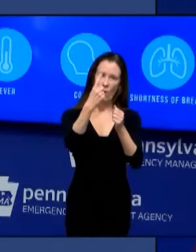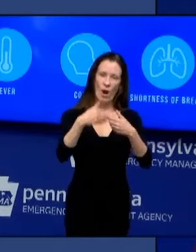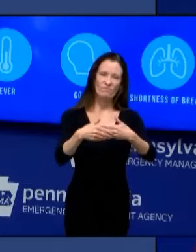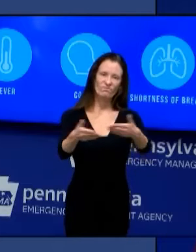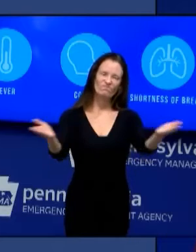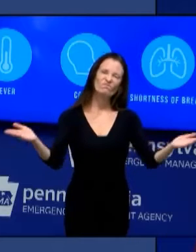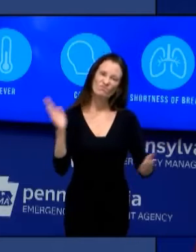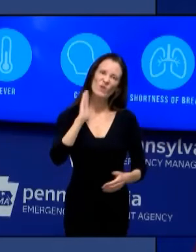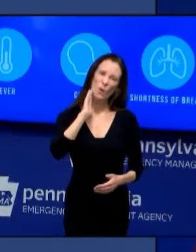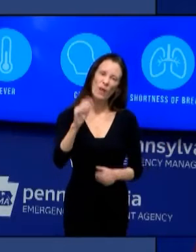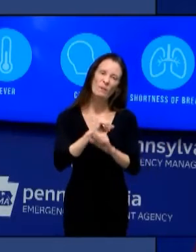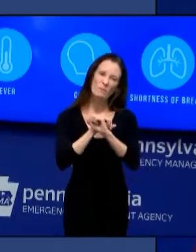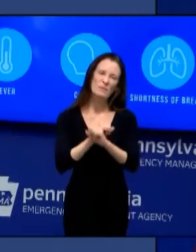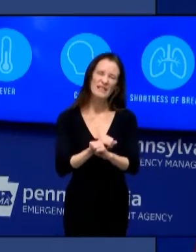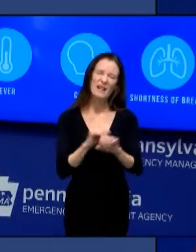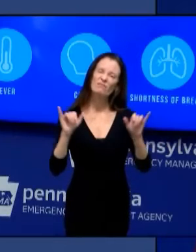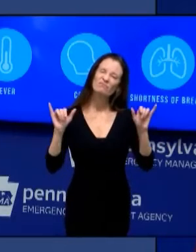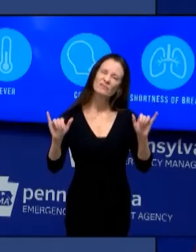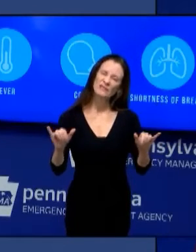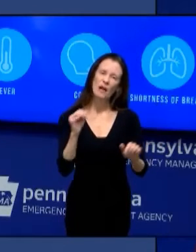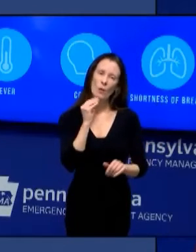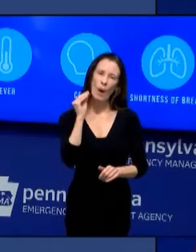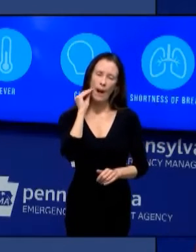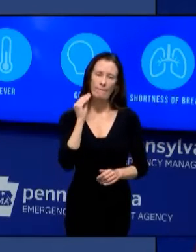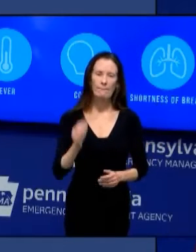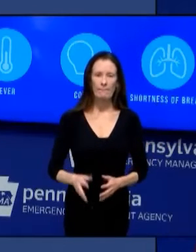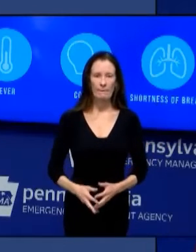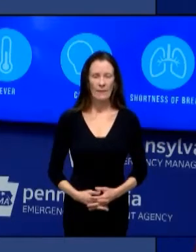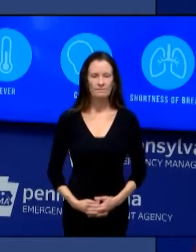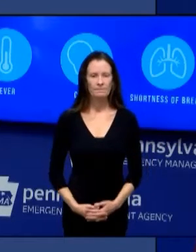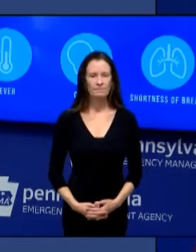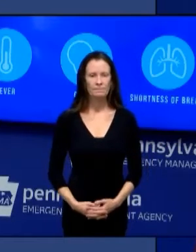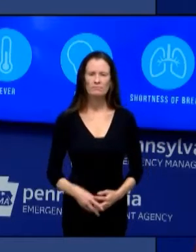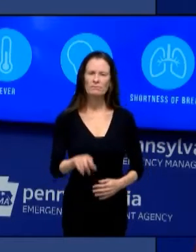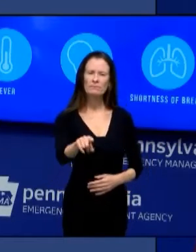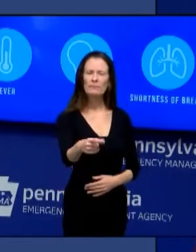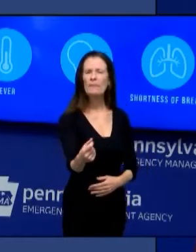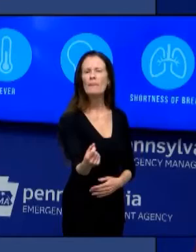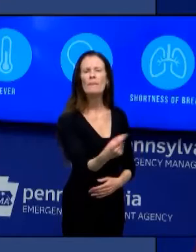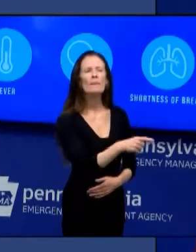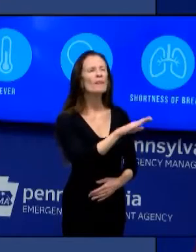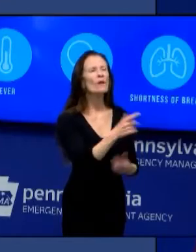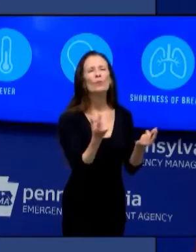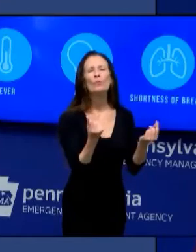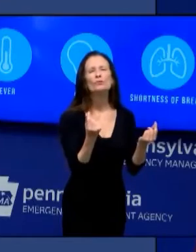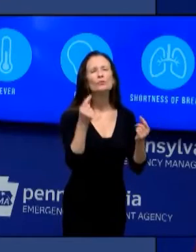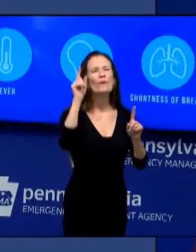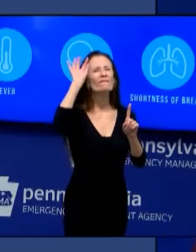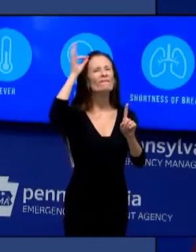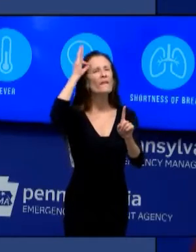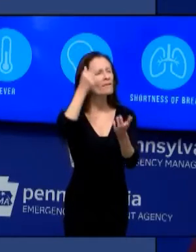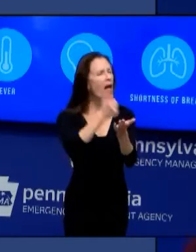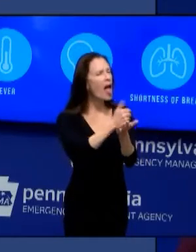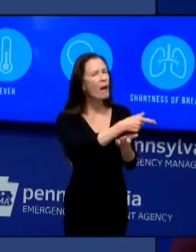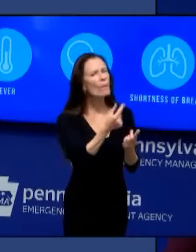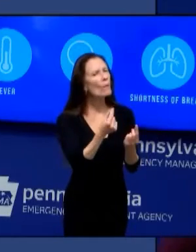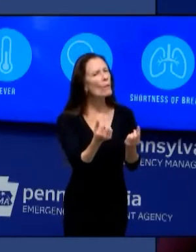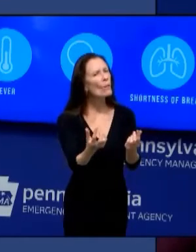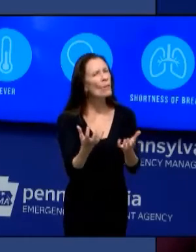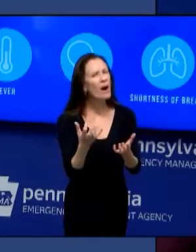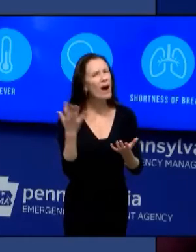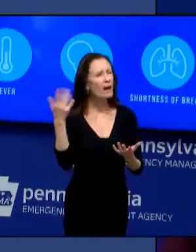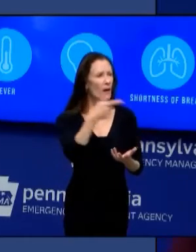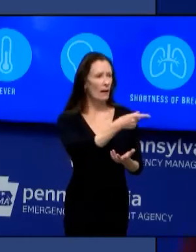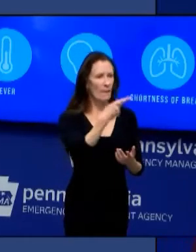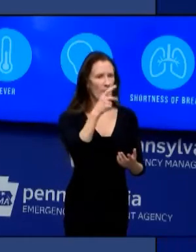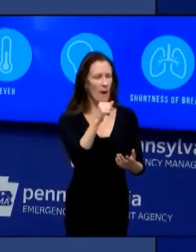other pandemic measures you would like the federal government to take to help ease the burden on Pennsylvania? Well, I think it'll be important